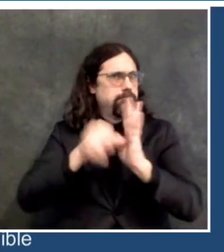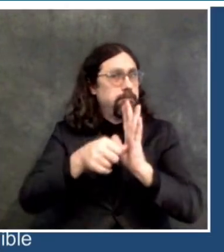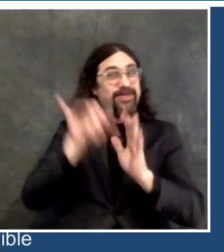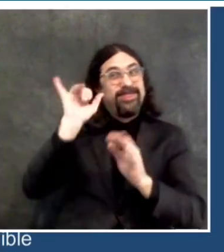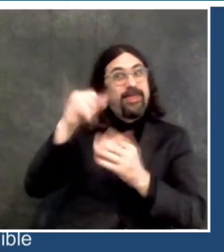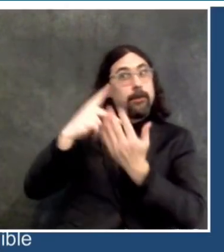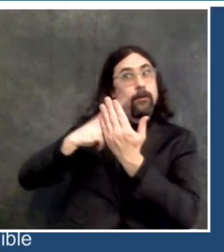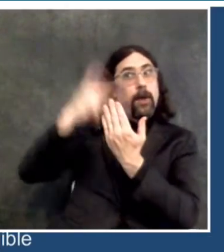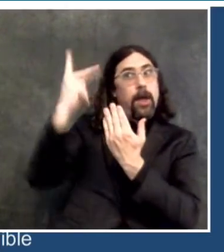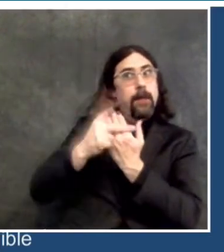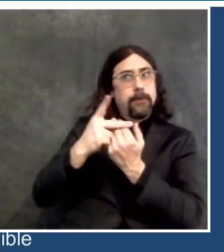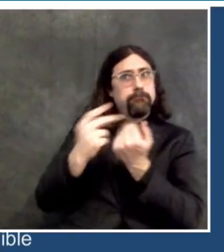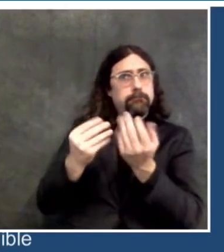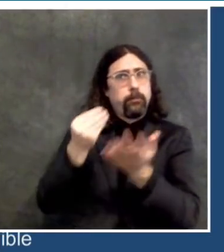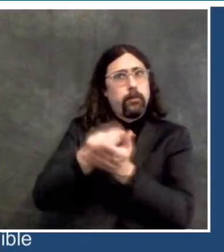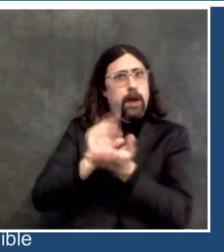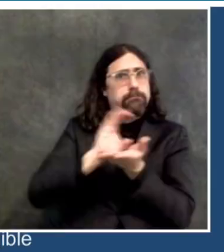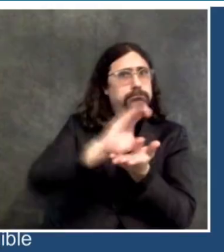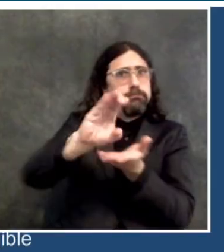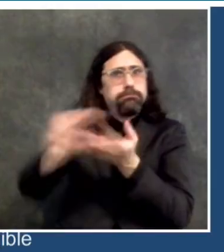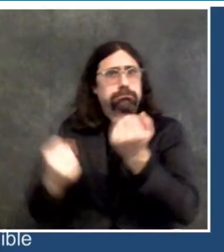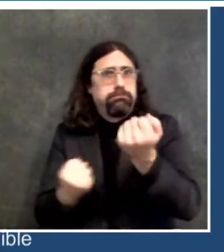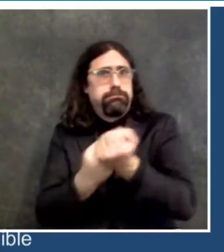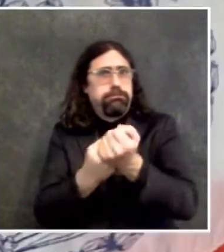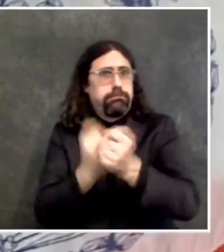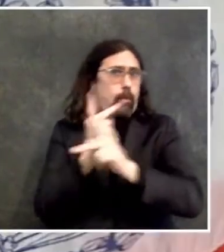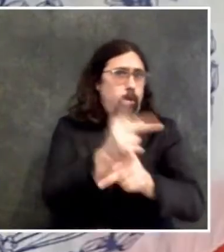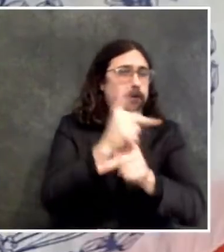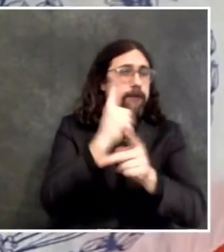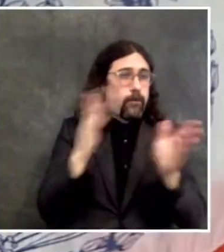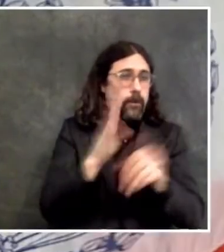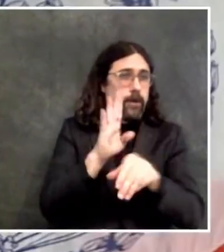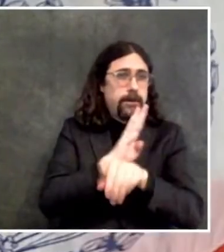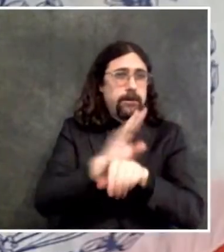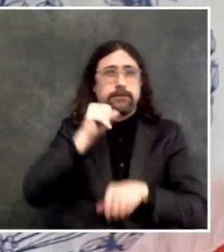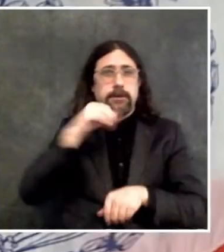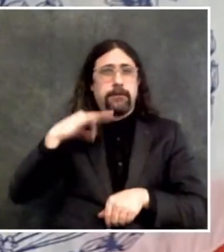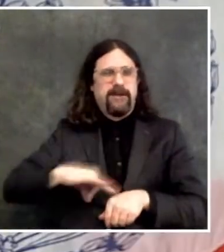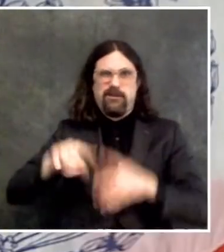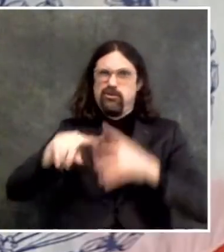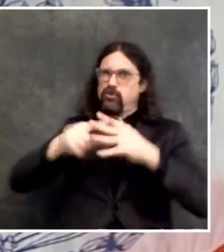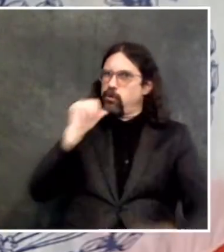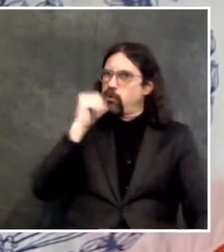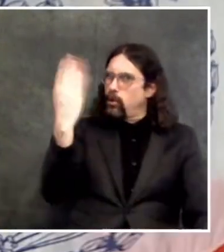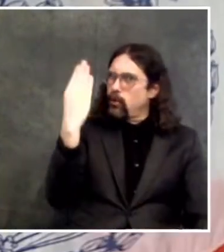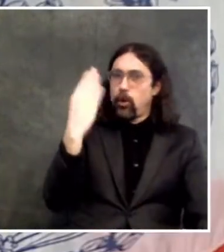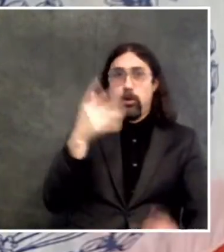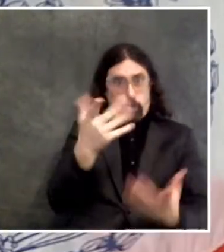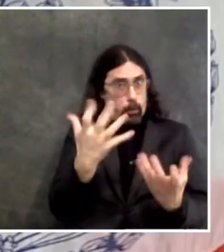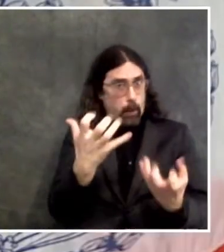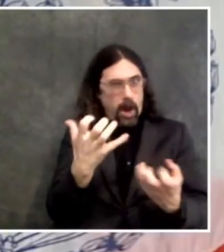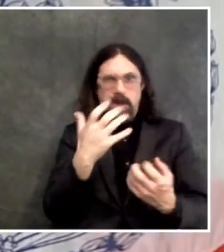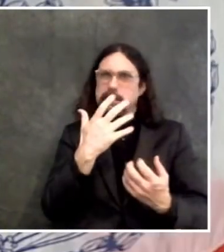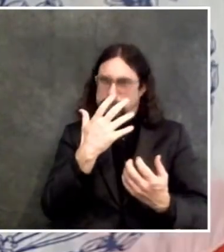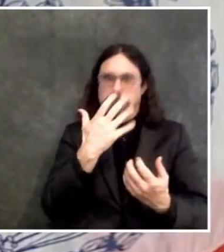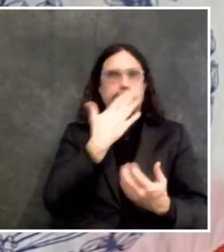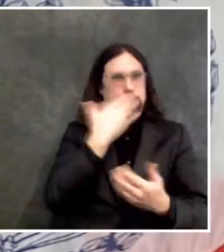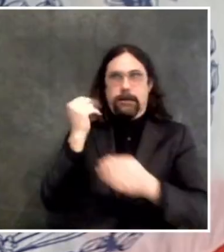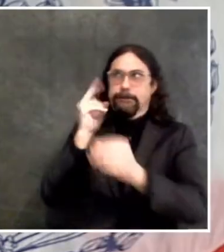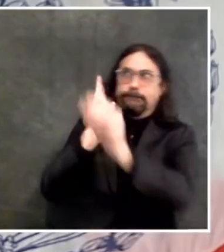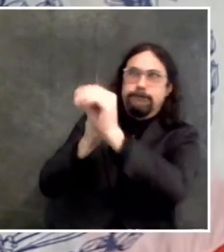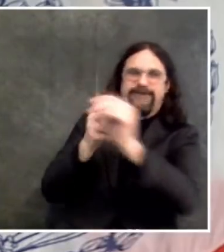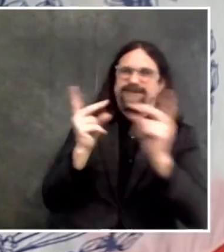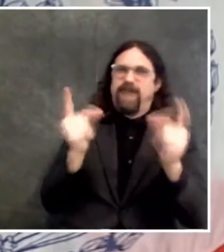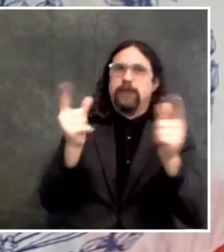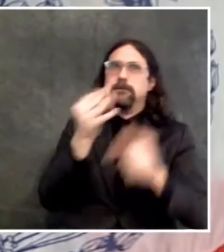going to close now. And I talked to you about a lot of reasons to hope, but I also always owe it to you to tell you